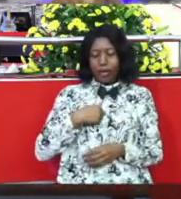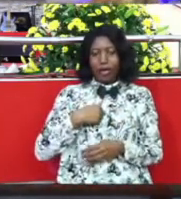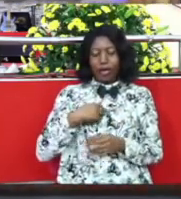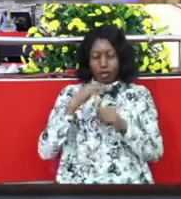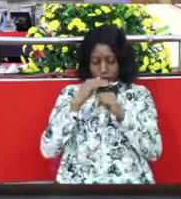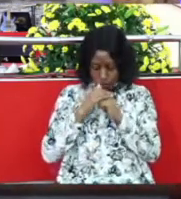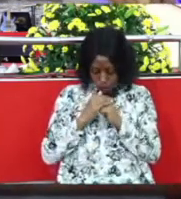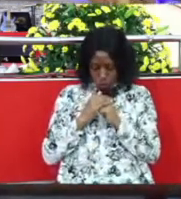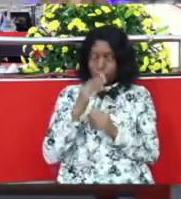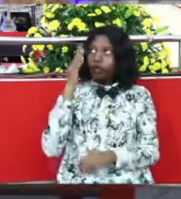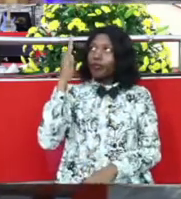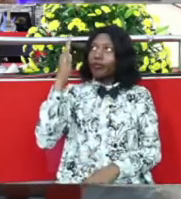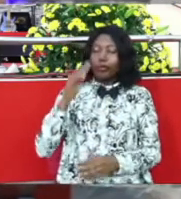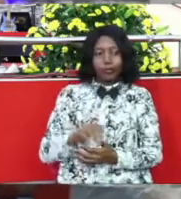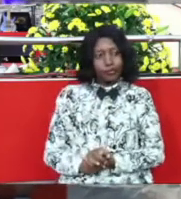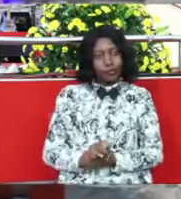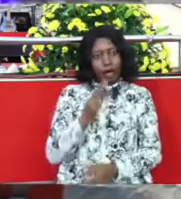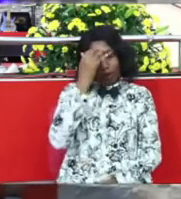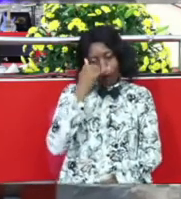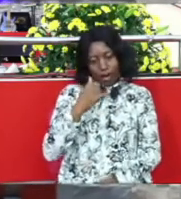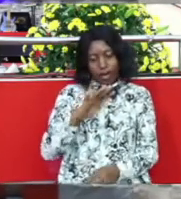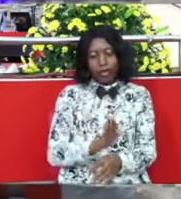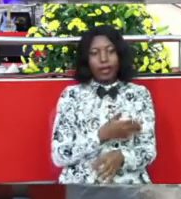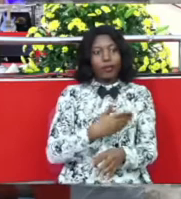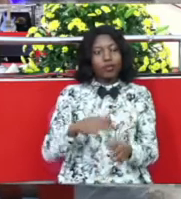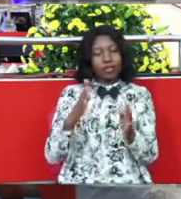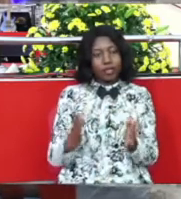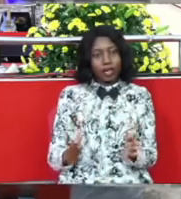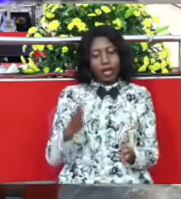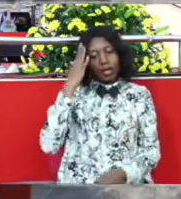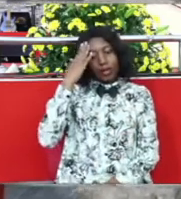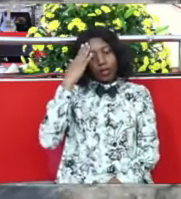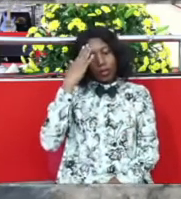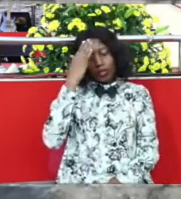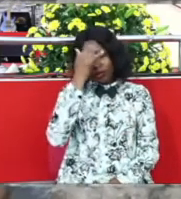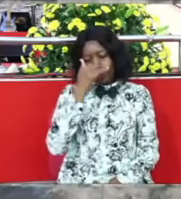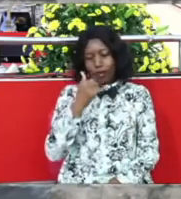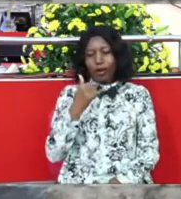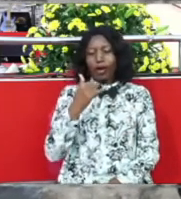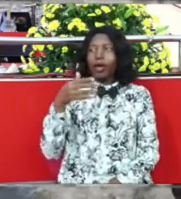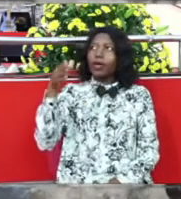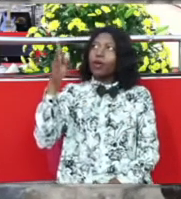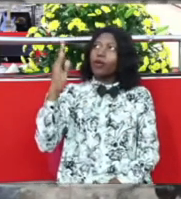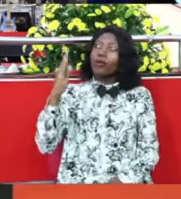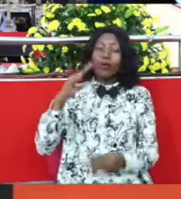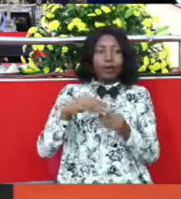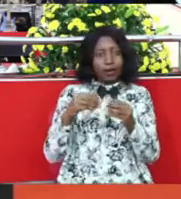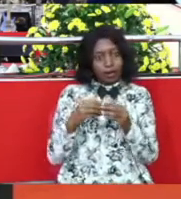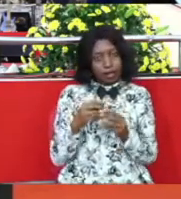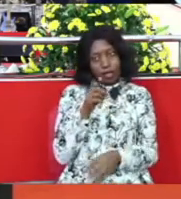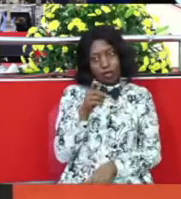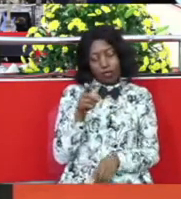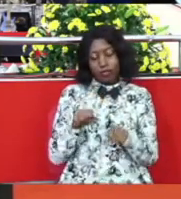discovered the main purpose why God created you and me. Kwa sababu alijua lile sababu kuu ambalo Mungu alikuumba mimi